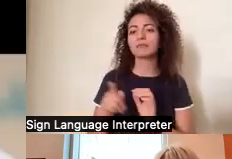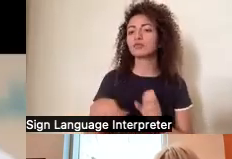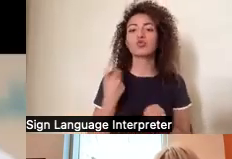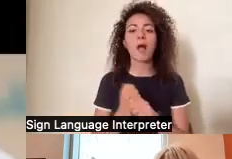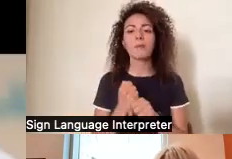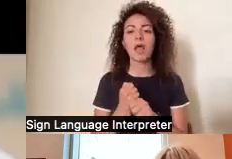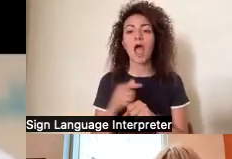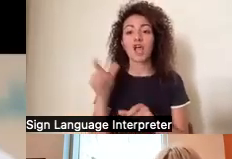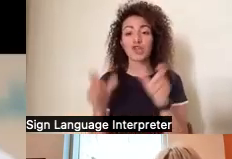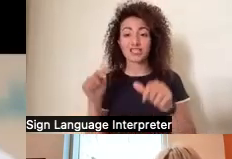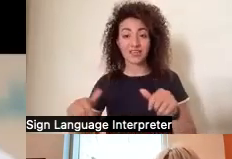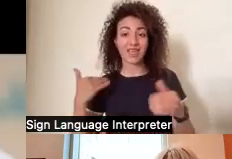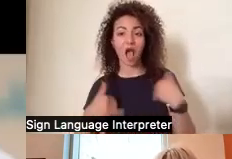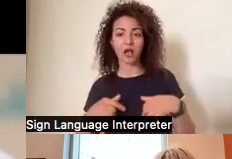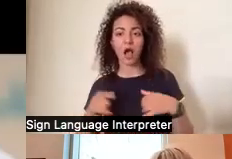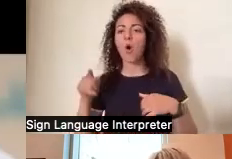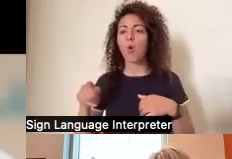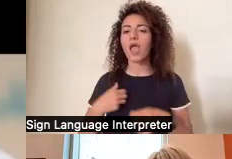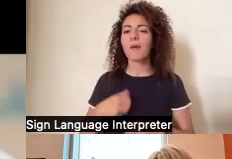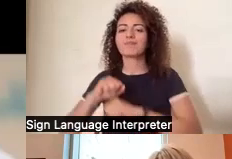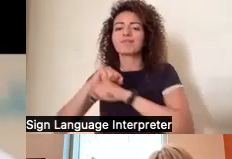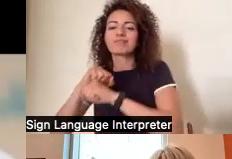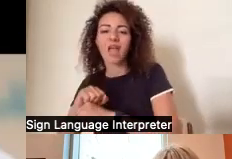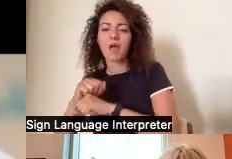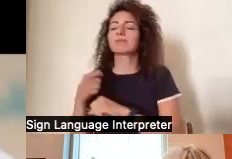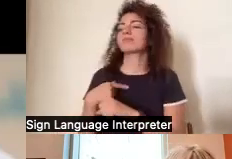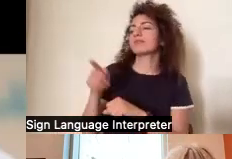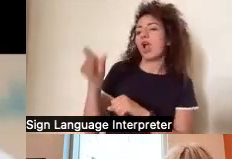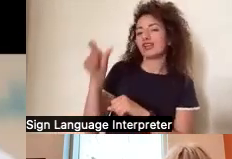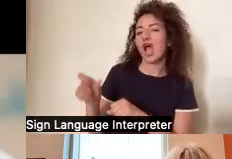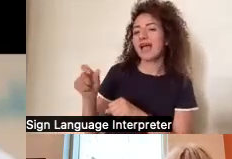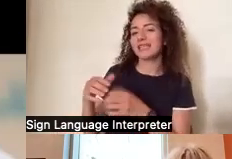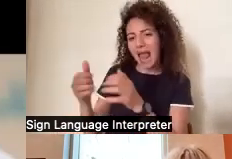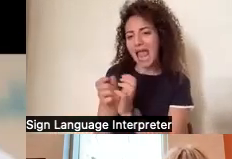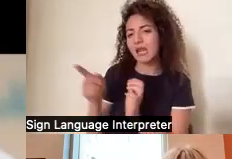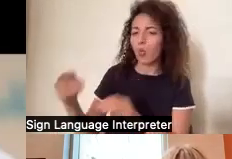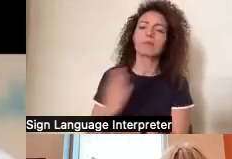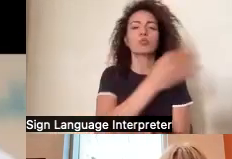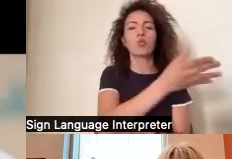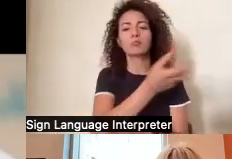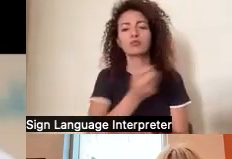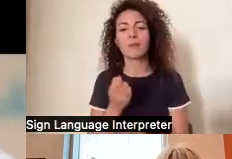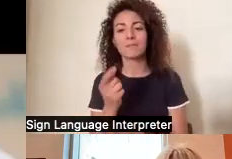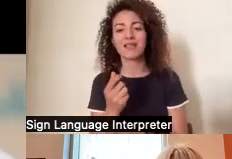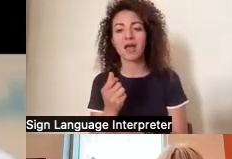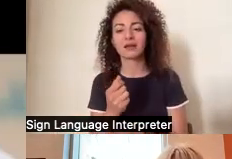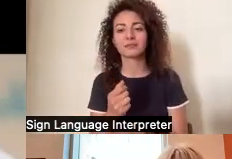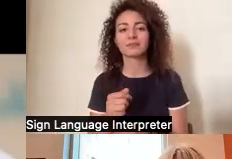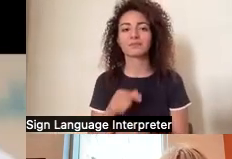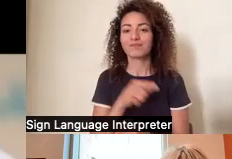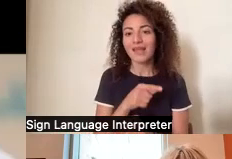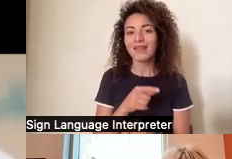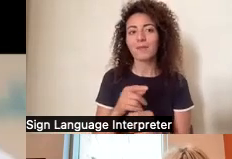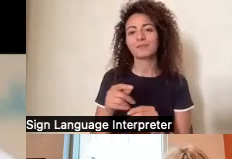family and their extended kin. The other issue that maybe hasn't really been brought to the fore is in terms of